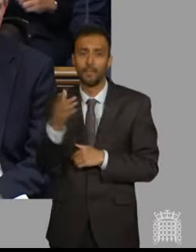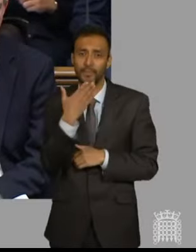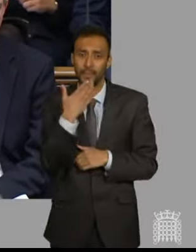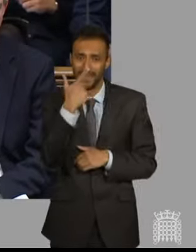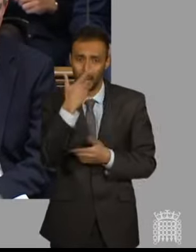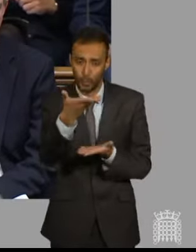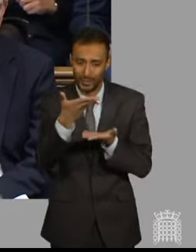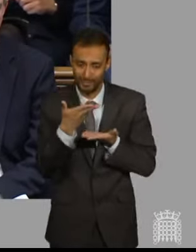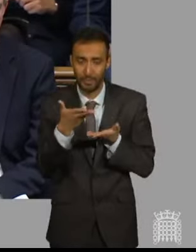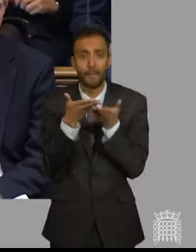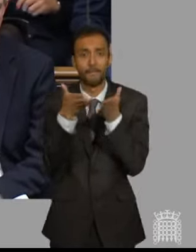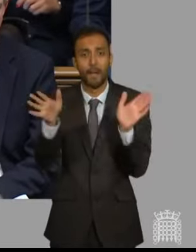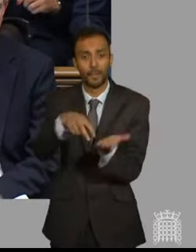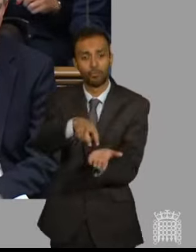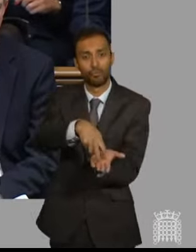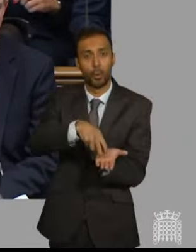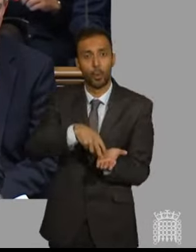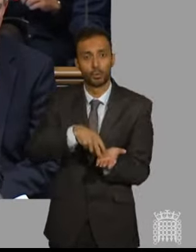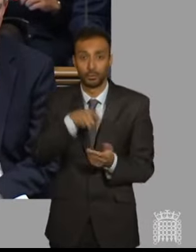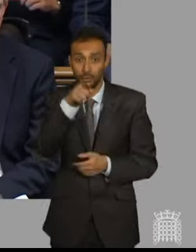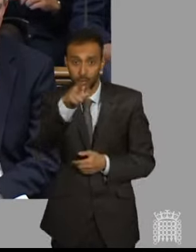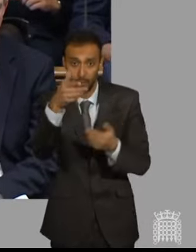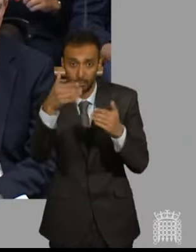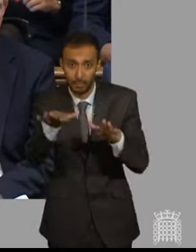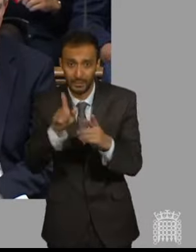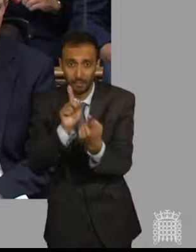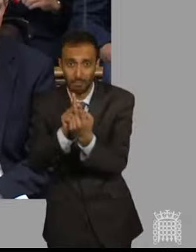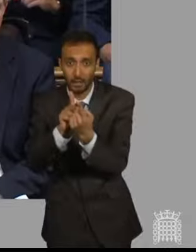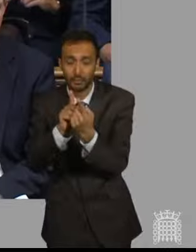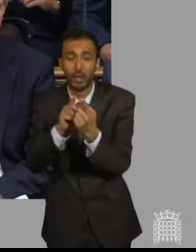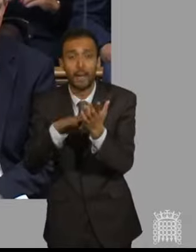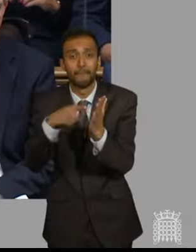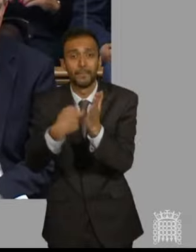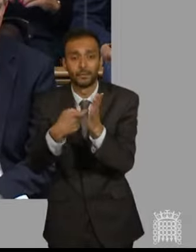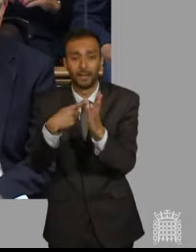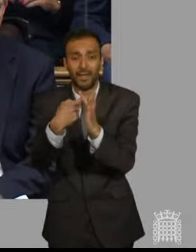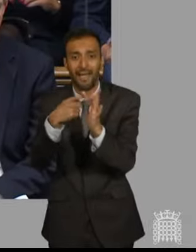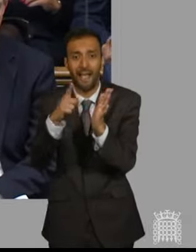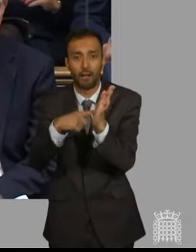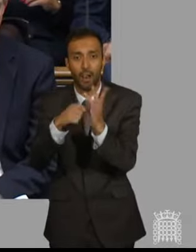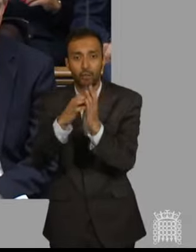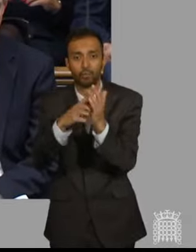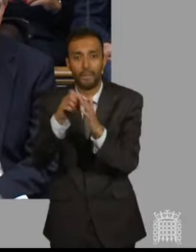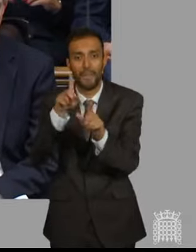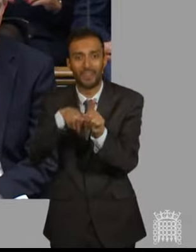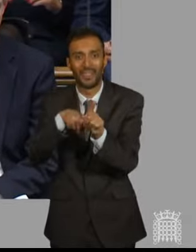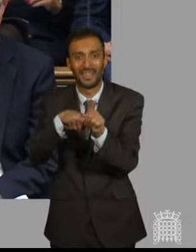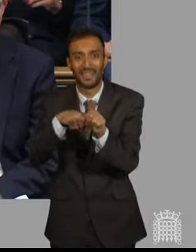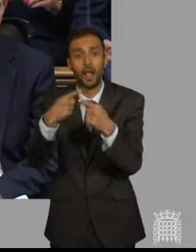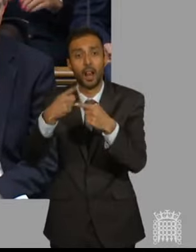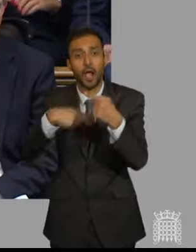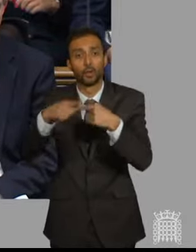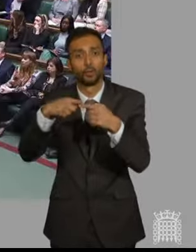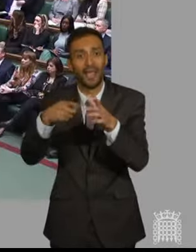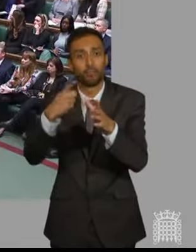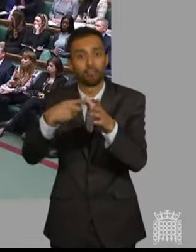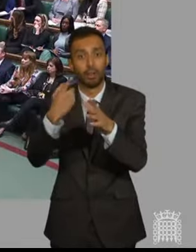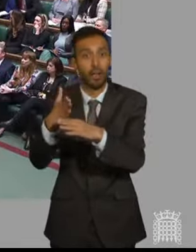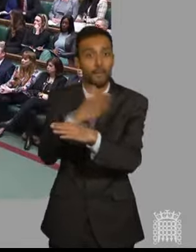in April last year, prior to Mr. Tripathi giving him £38,000 for the hire of a private jet?